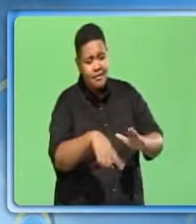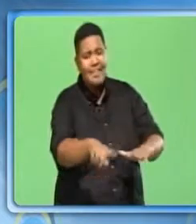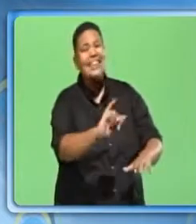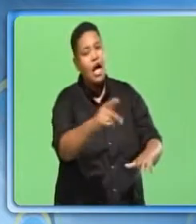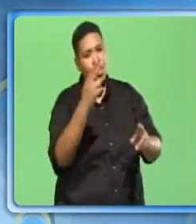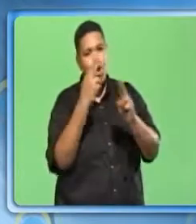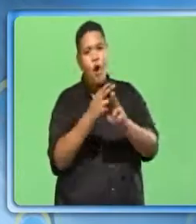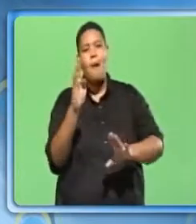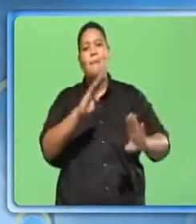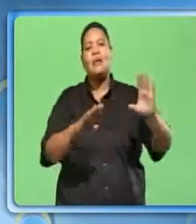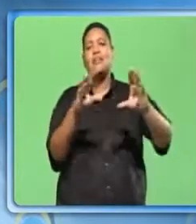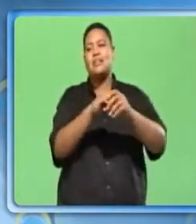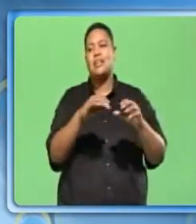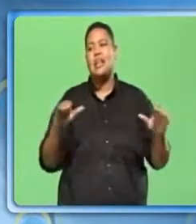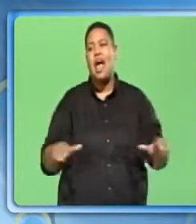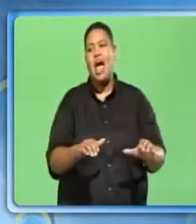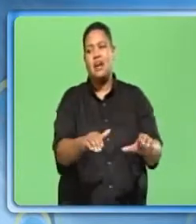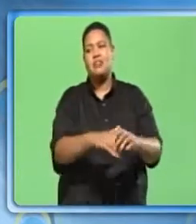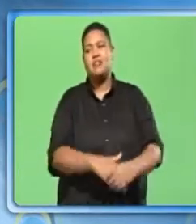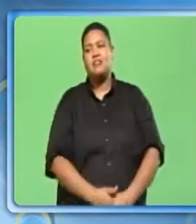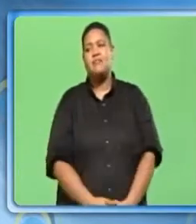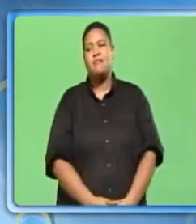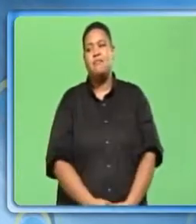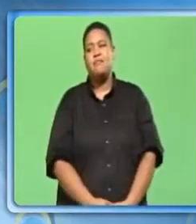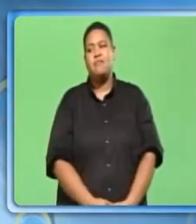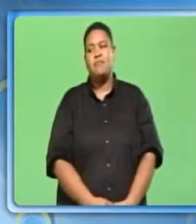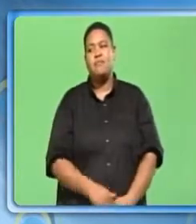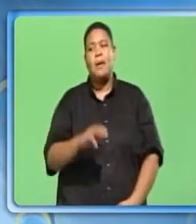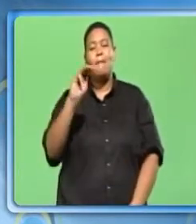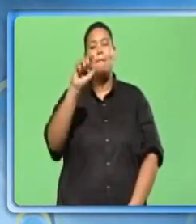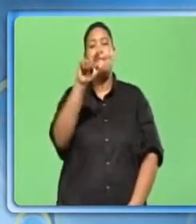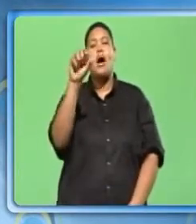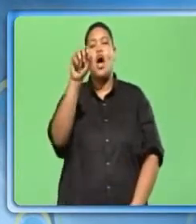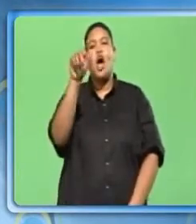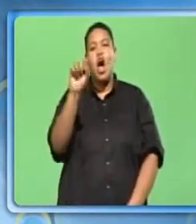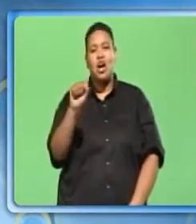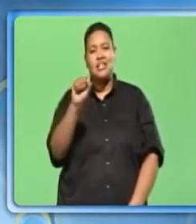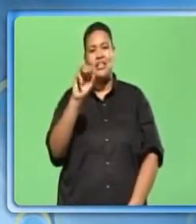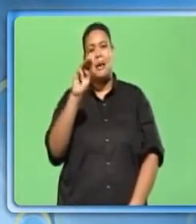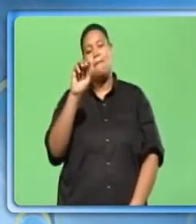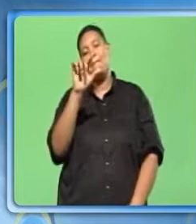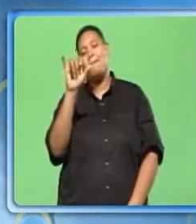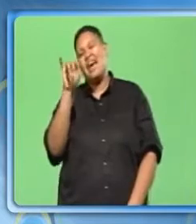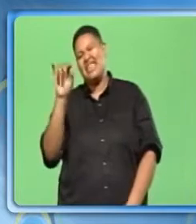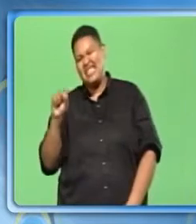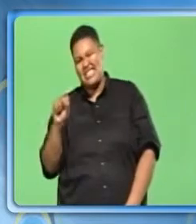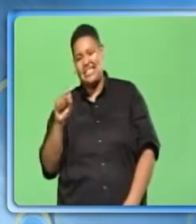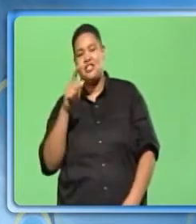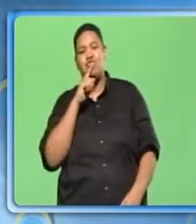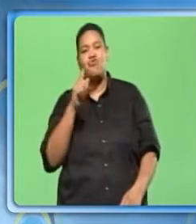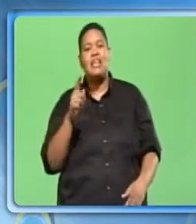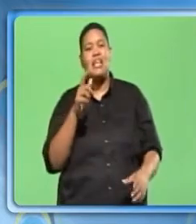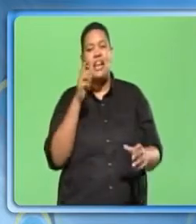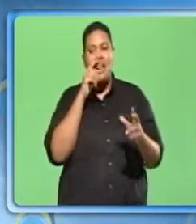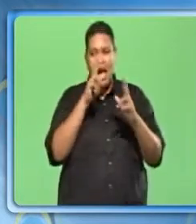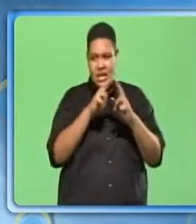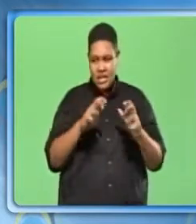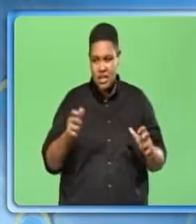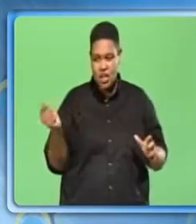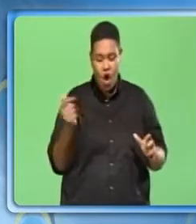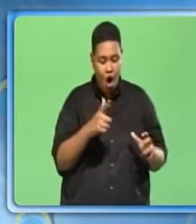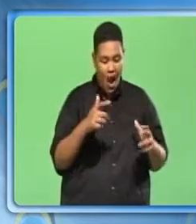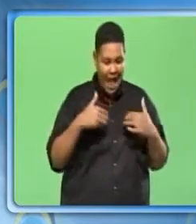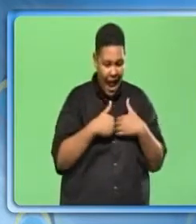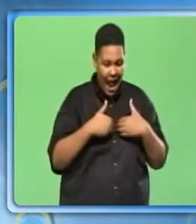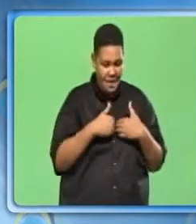action. Screwworms, otherwise known as maggots, magic, affect all warm-blooded